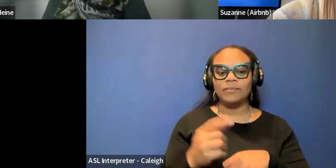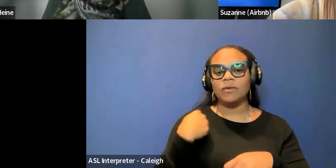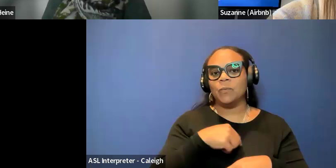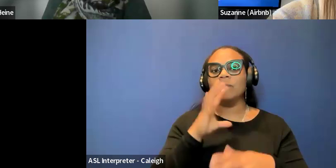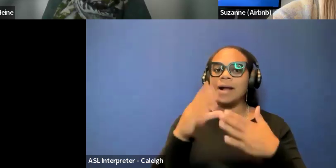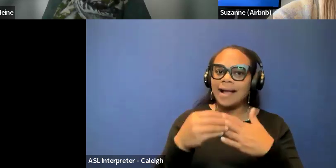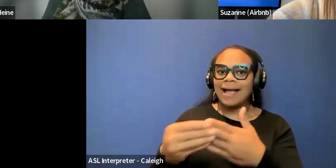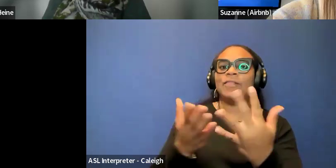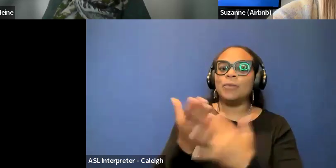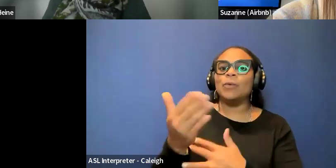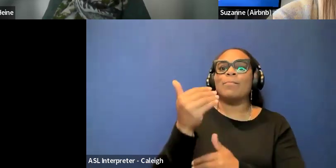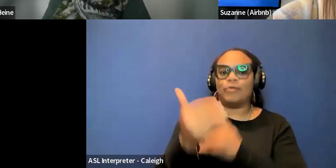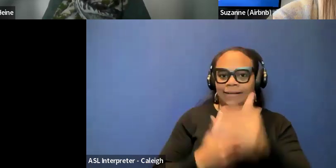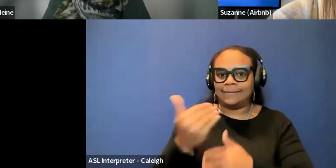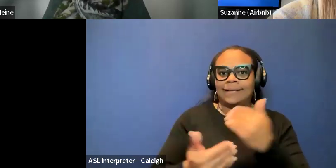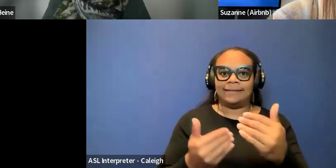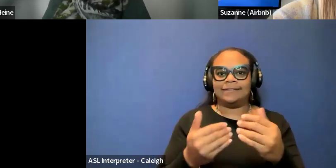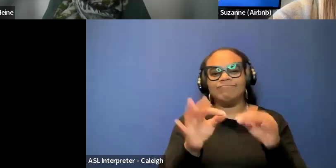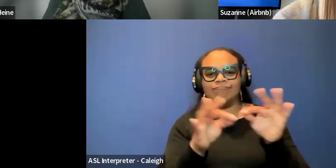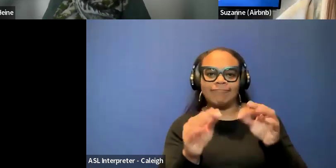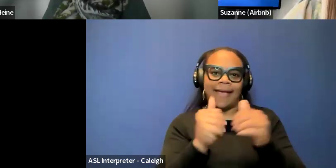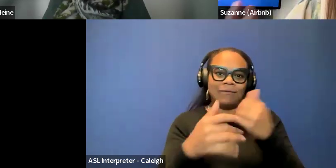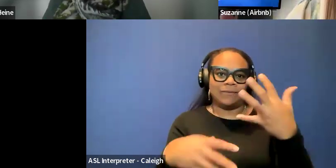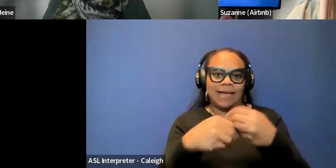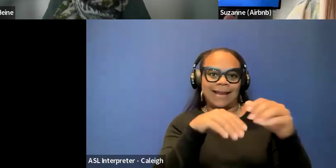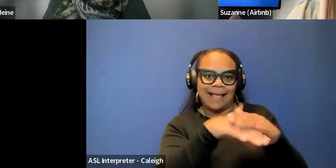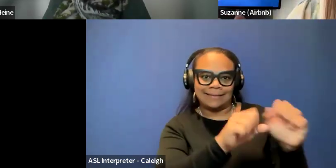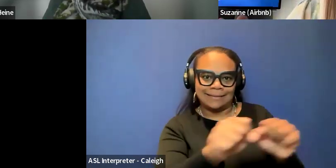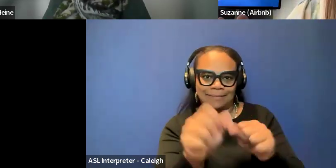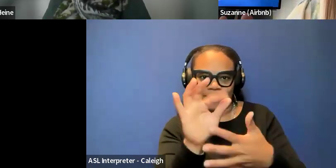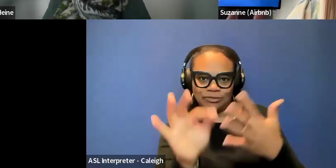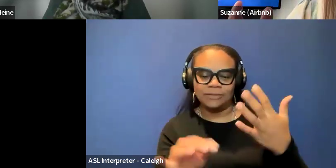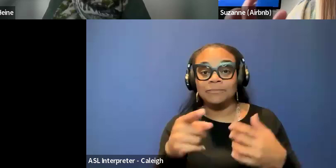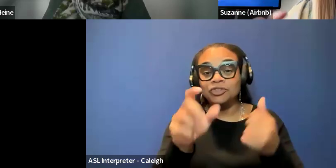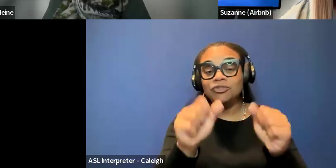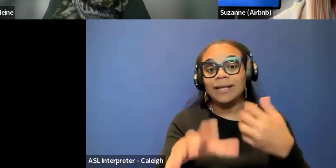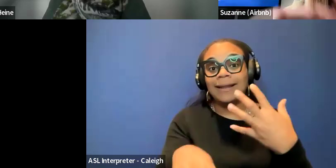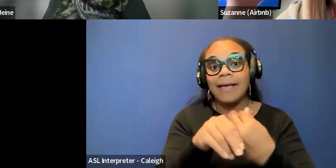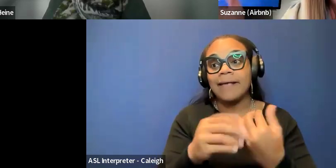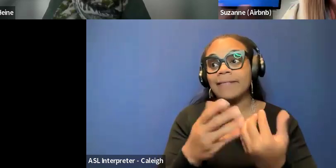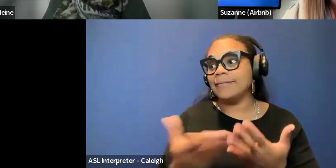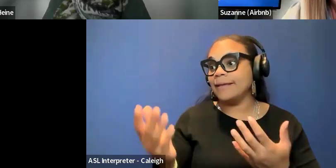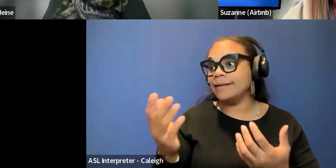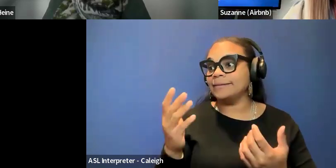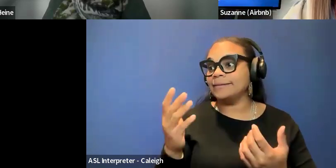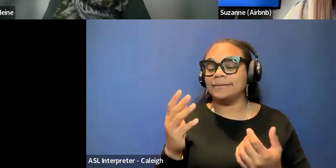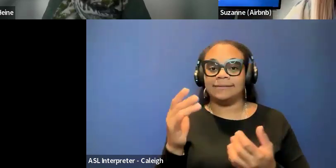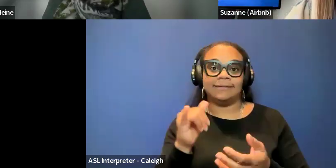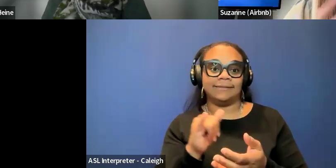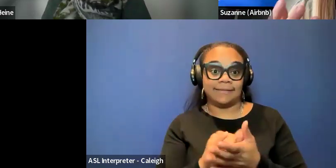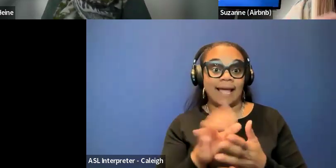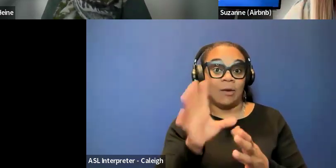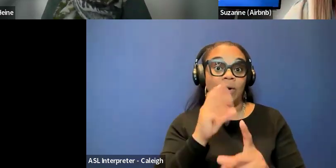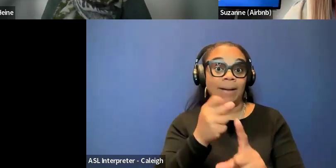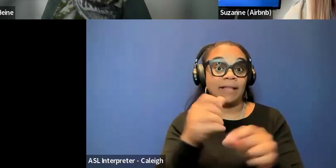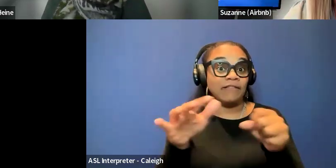through the process of adding accessibility features to your listing. So you can either add things that are relevant to your whole listing. So things